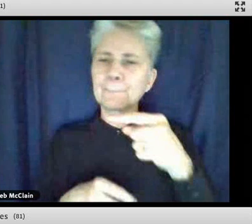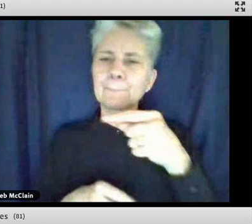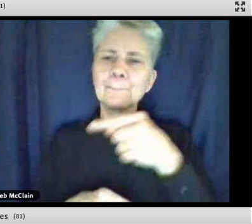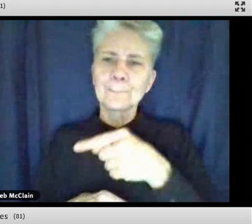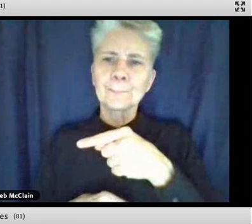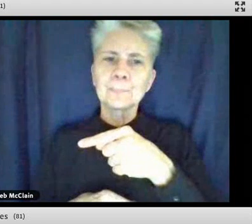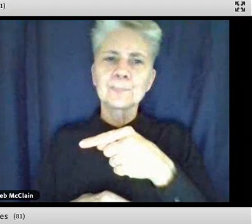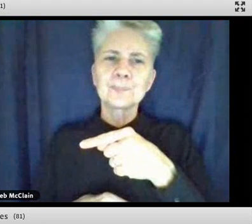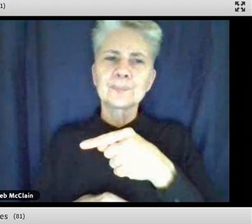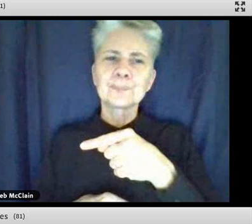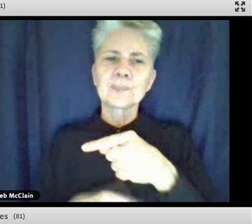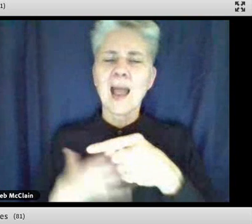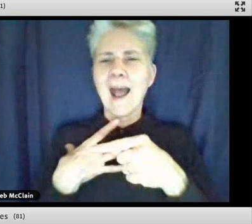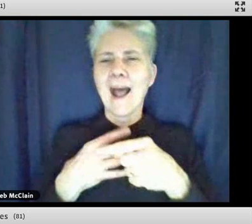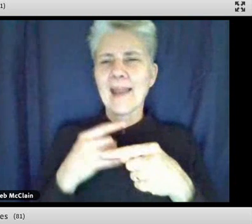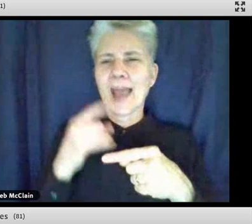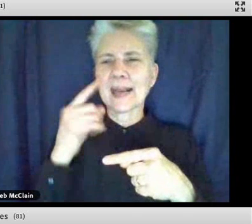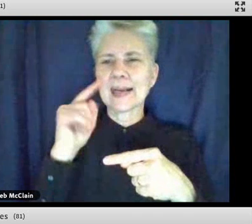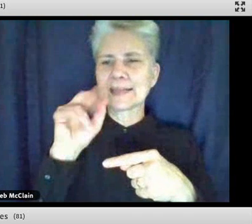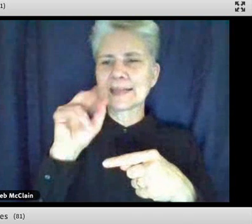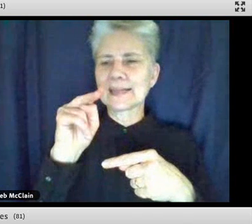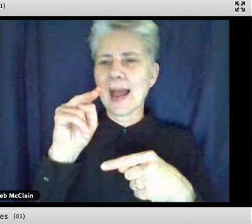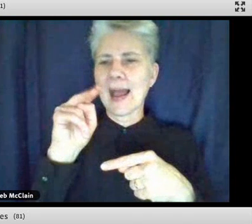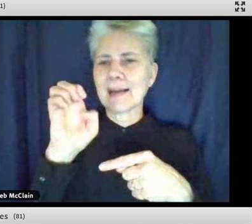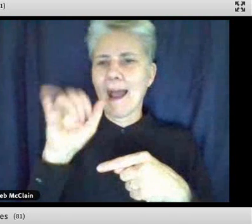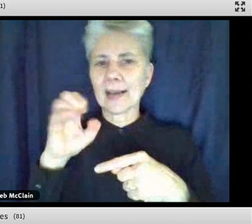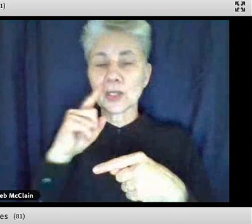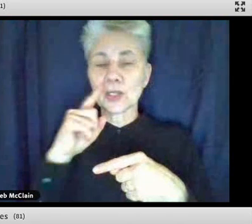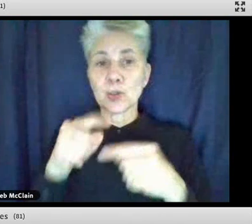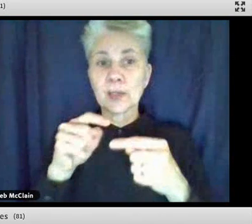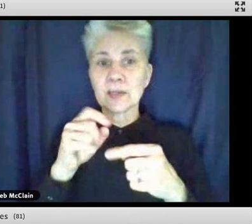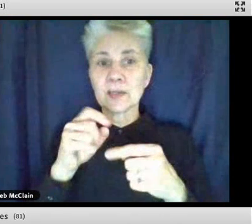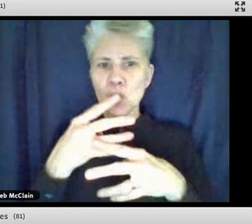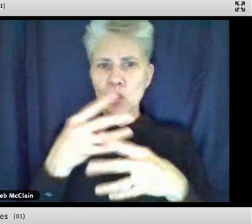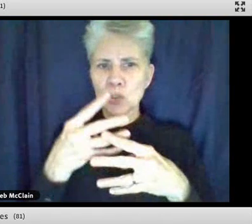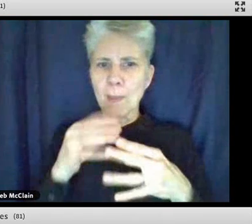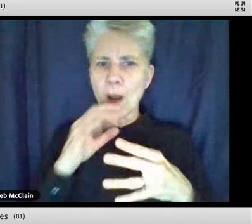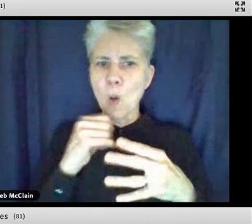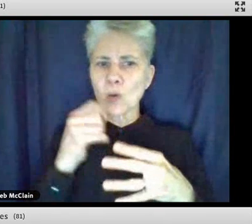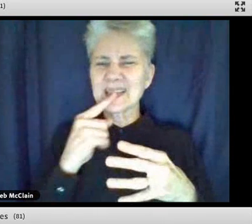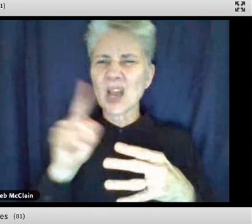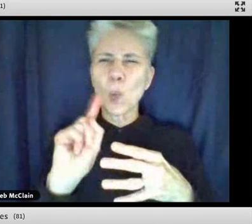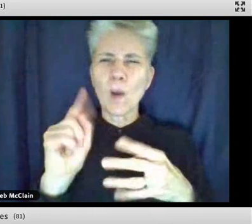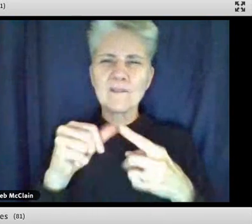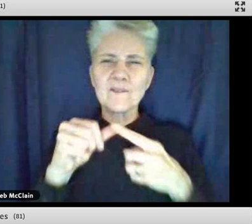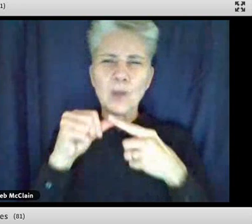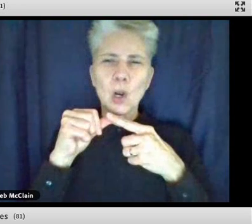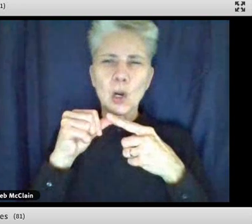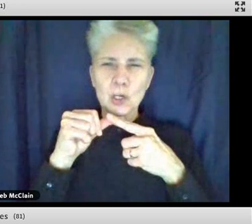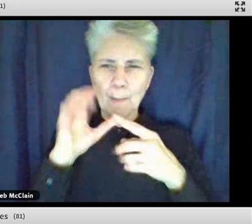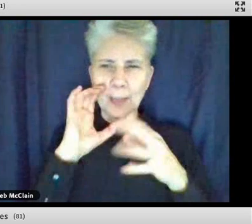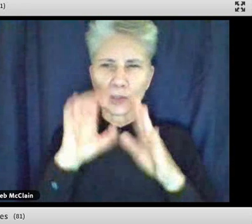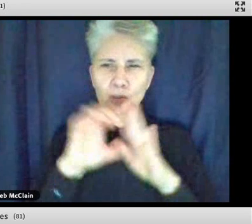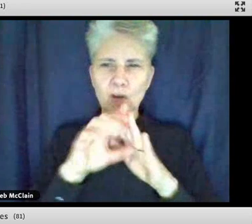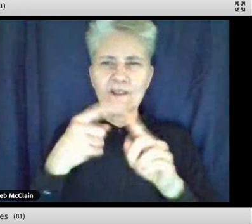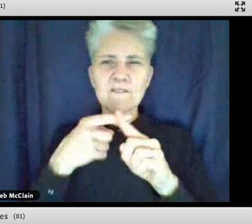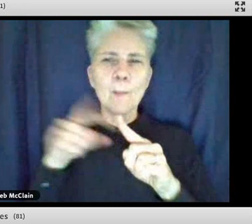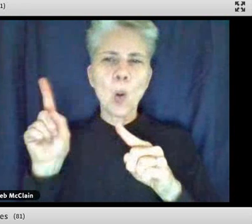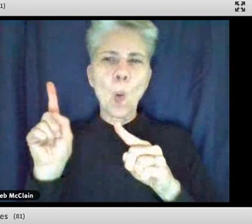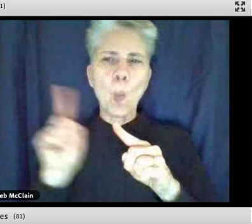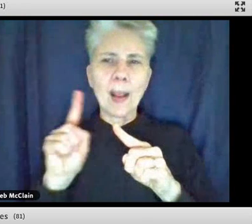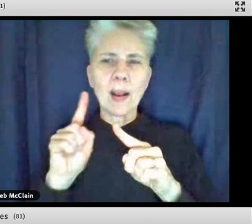I like the TinyEye because you can sort by the oldest, and it will tell you where the original picture came from. So this one about